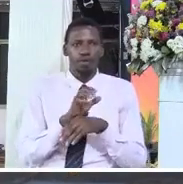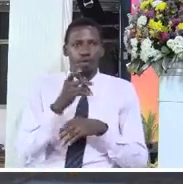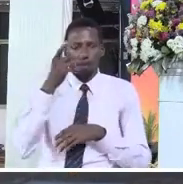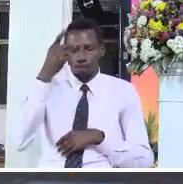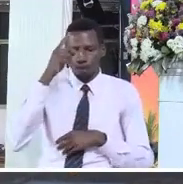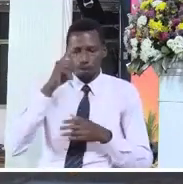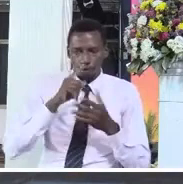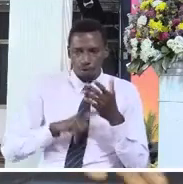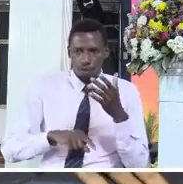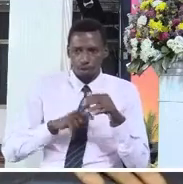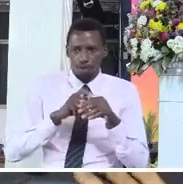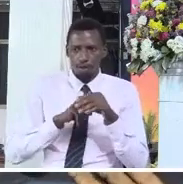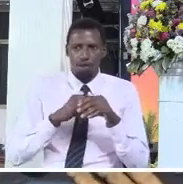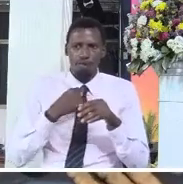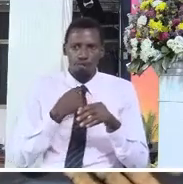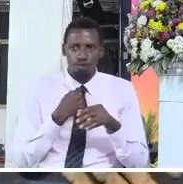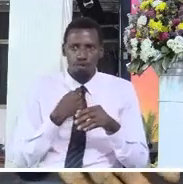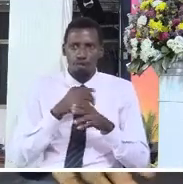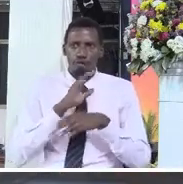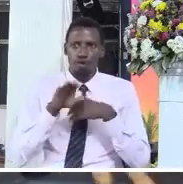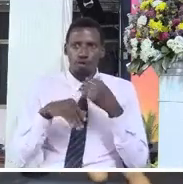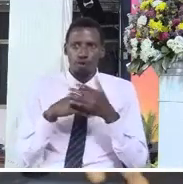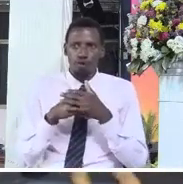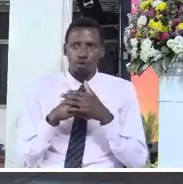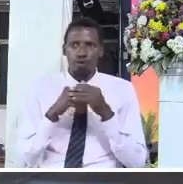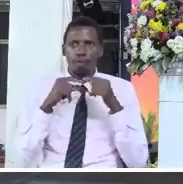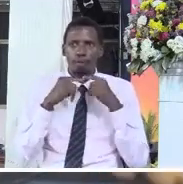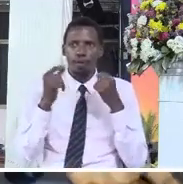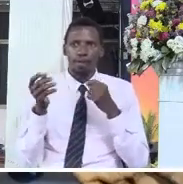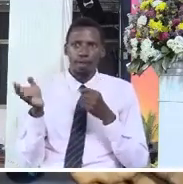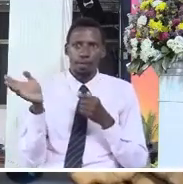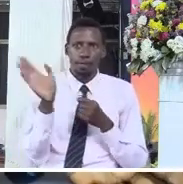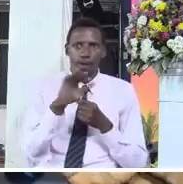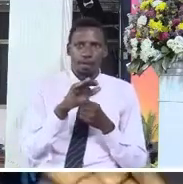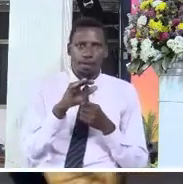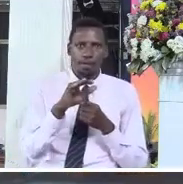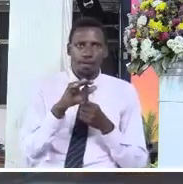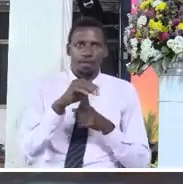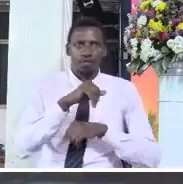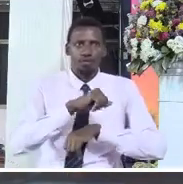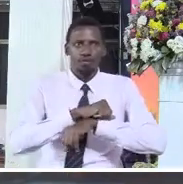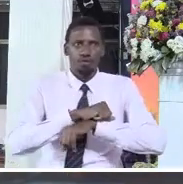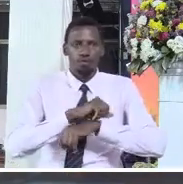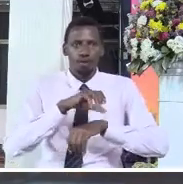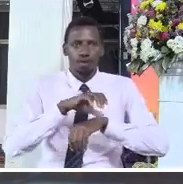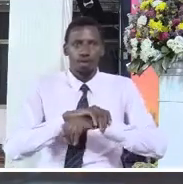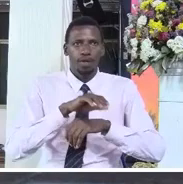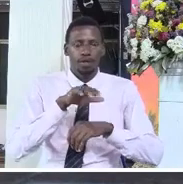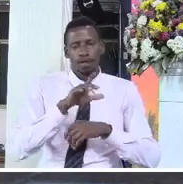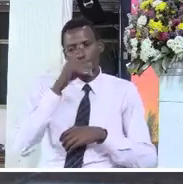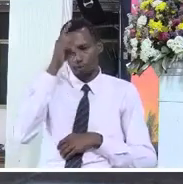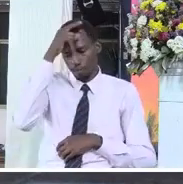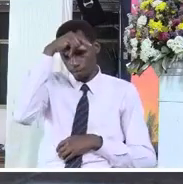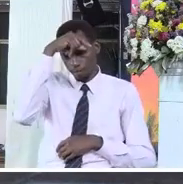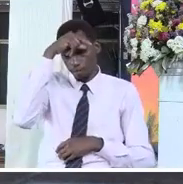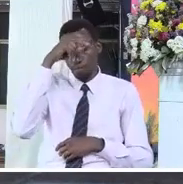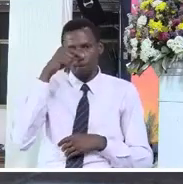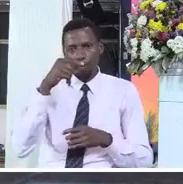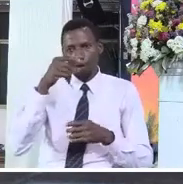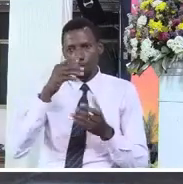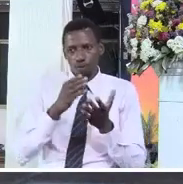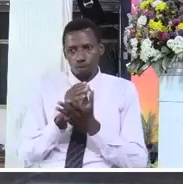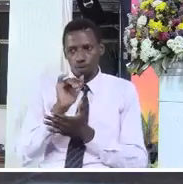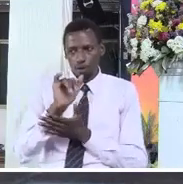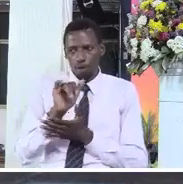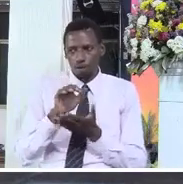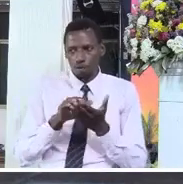union, all the pastors had to go back to the school to get their degrees. Because of that now, they were more equipped to